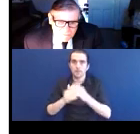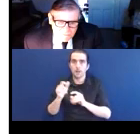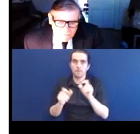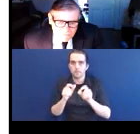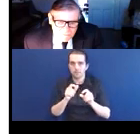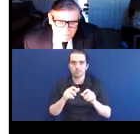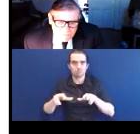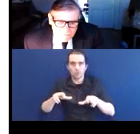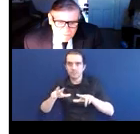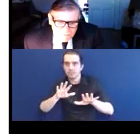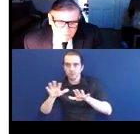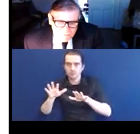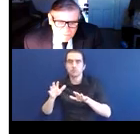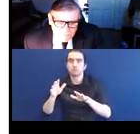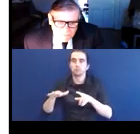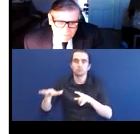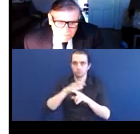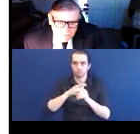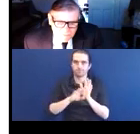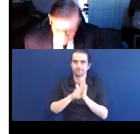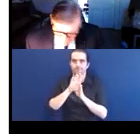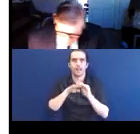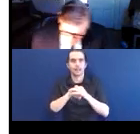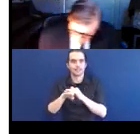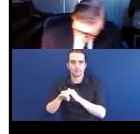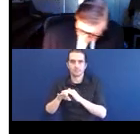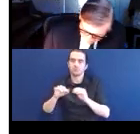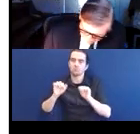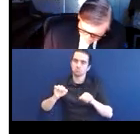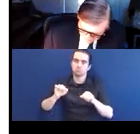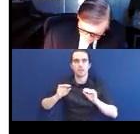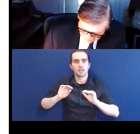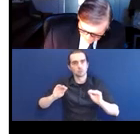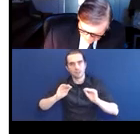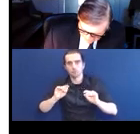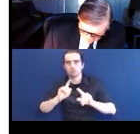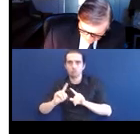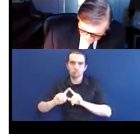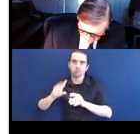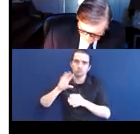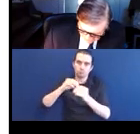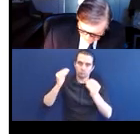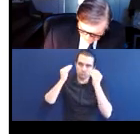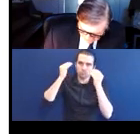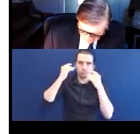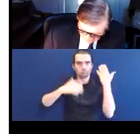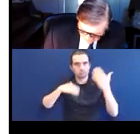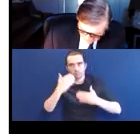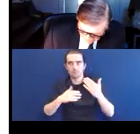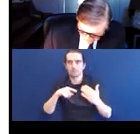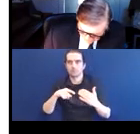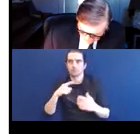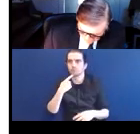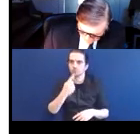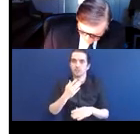Freaky Andrew says disability awareness training for employers. And David Nangosi, more